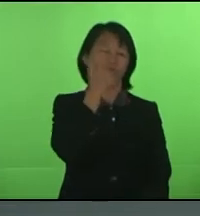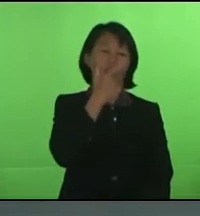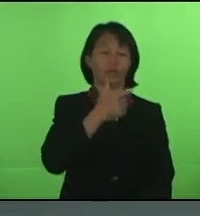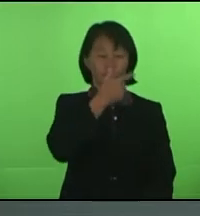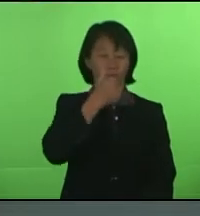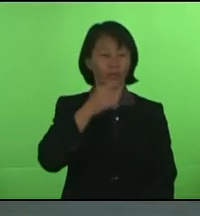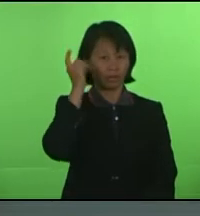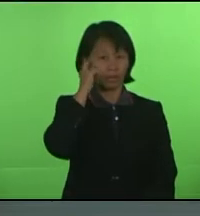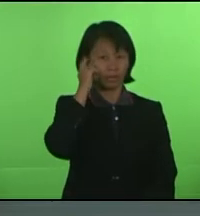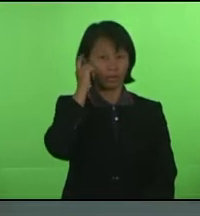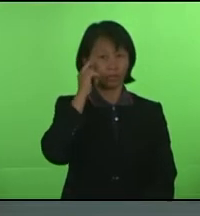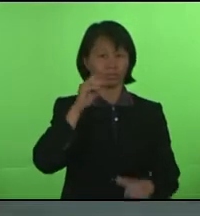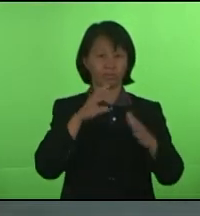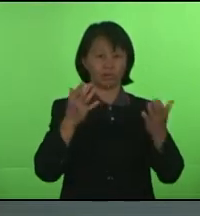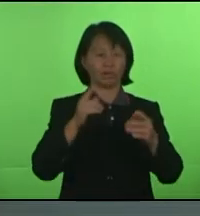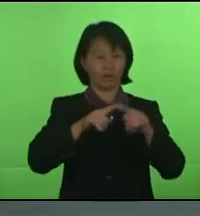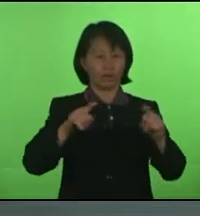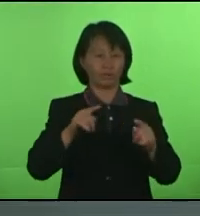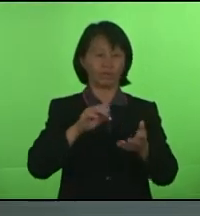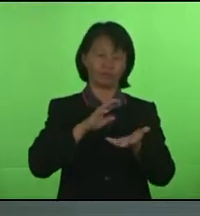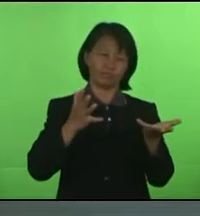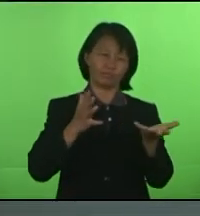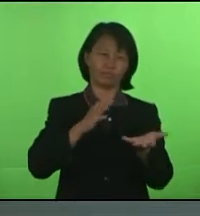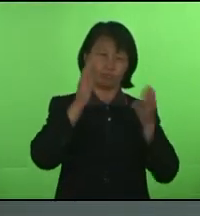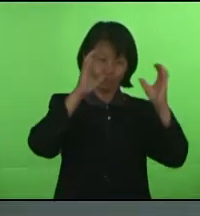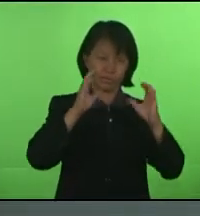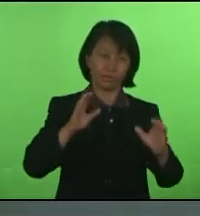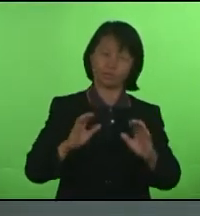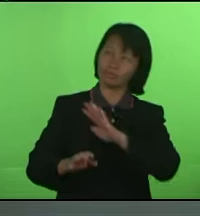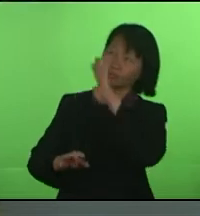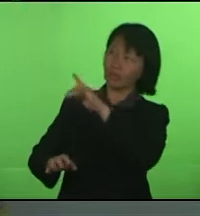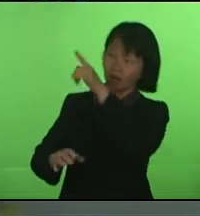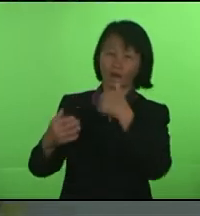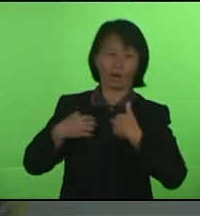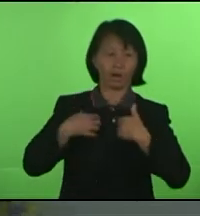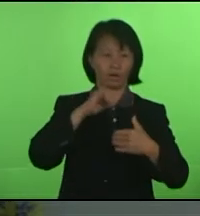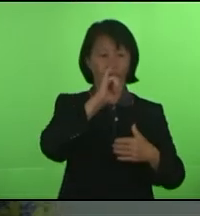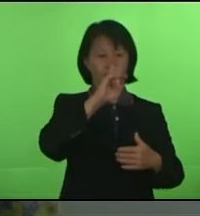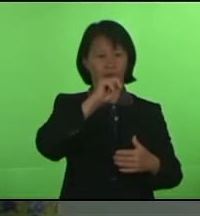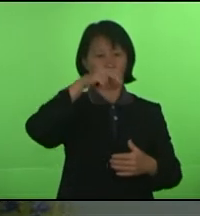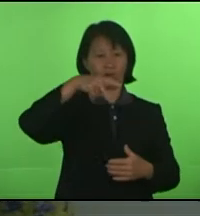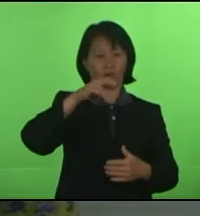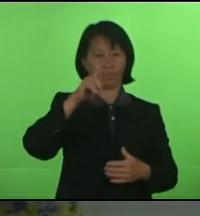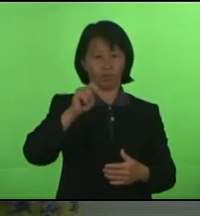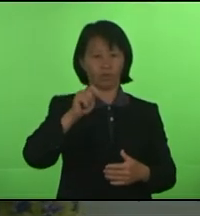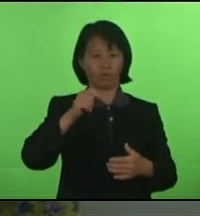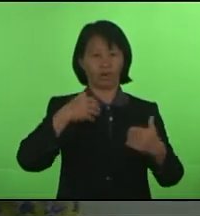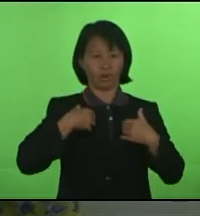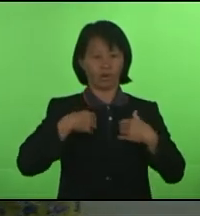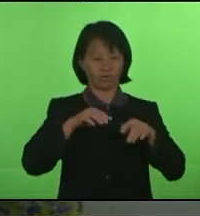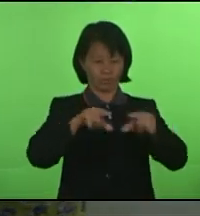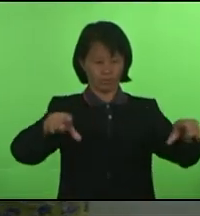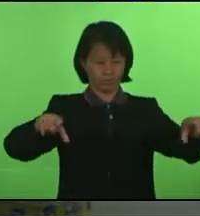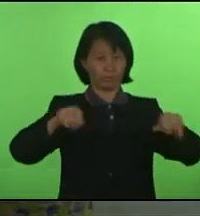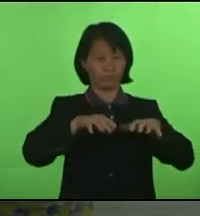detail because it's not an IT class, okay? But roughly, this is where you have your input. Remember, just now you had